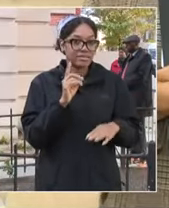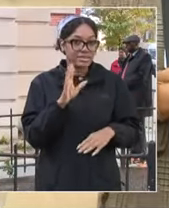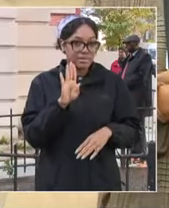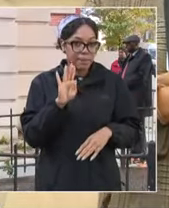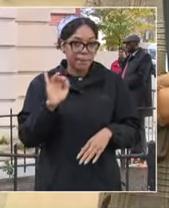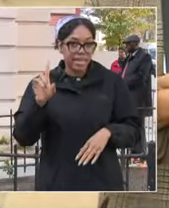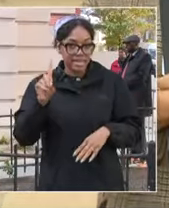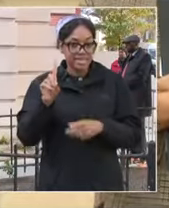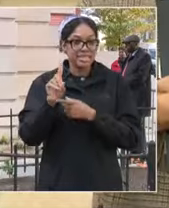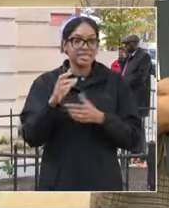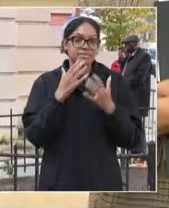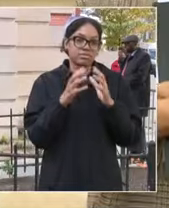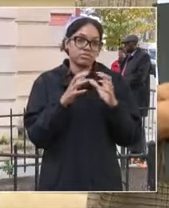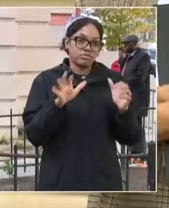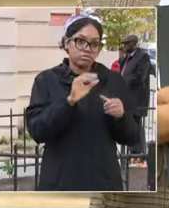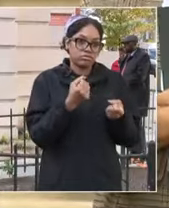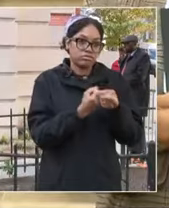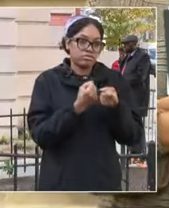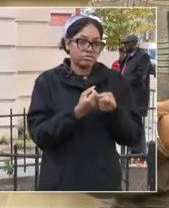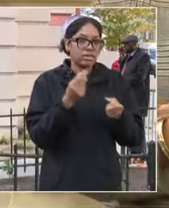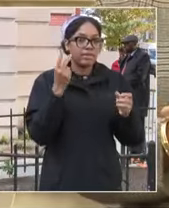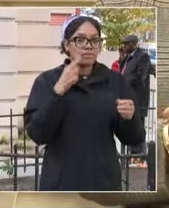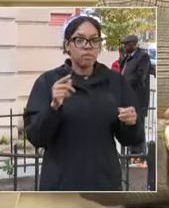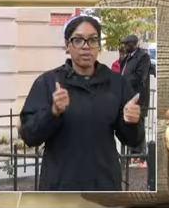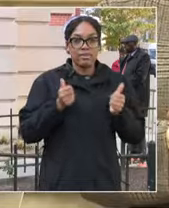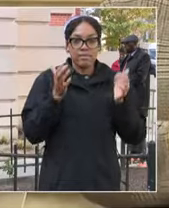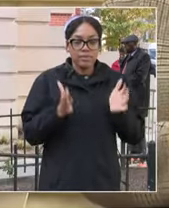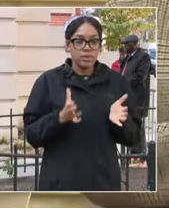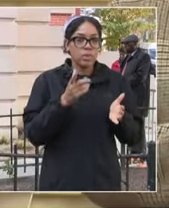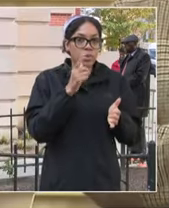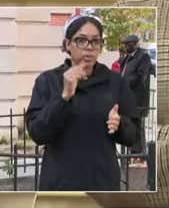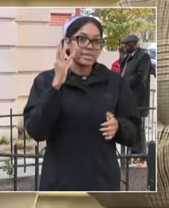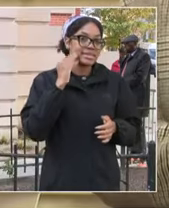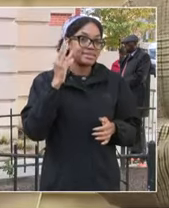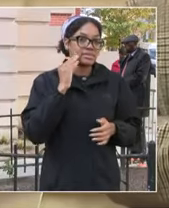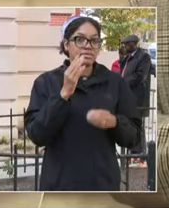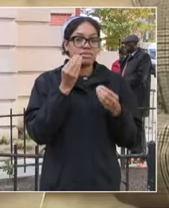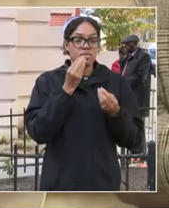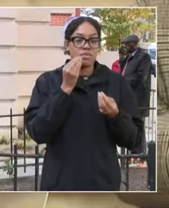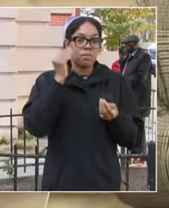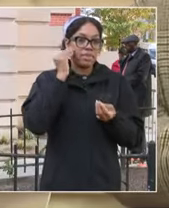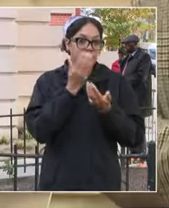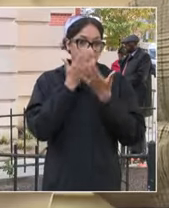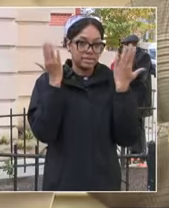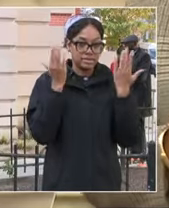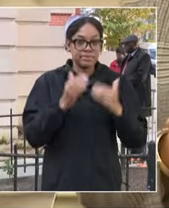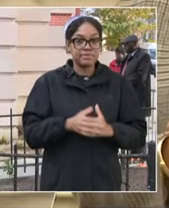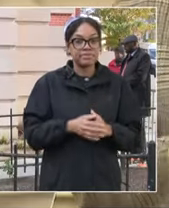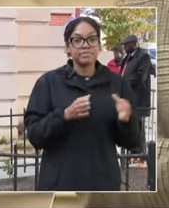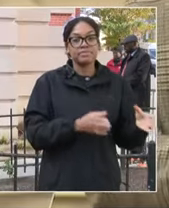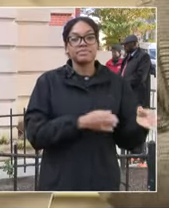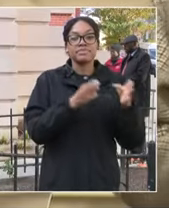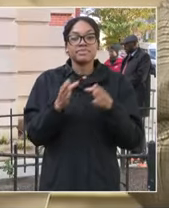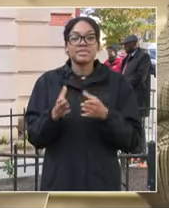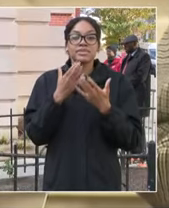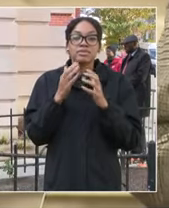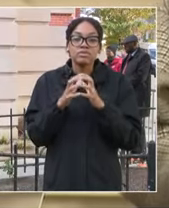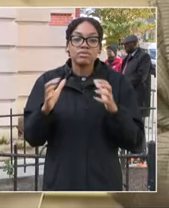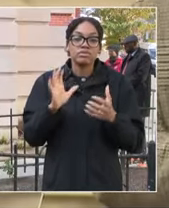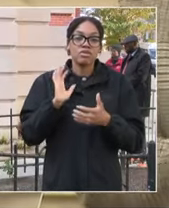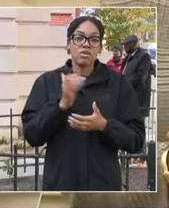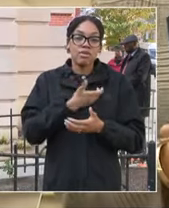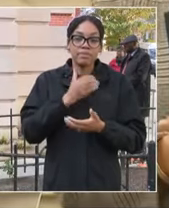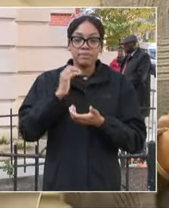neighbors experiencing homelessness. Thank you to our outreach providers, Pathways to Housing DC, Miriam's Kitchen, and Community